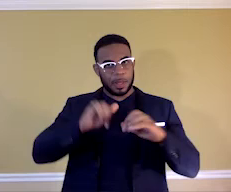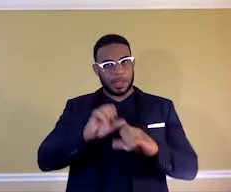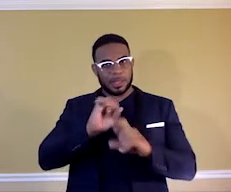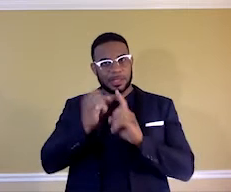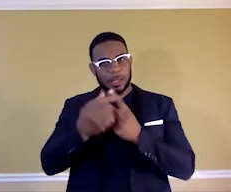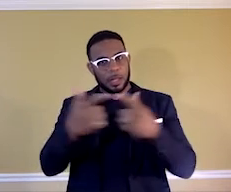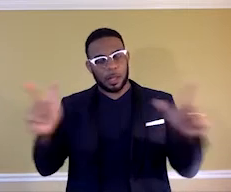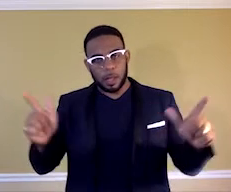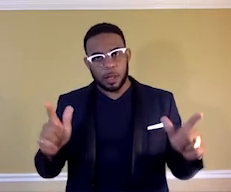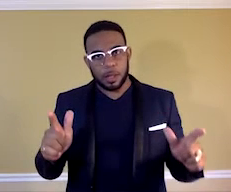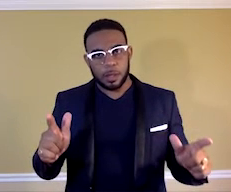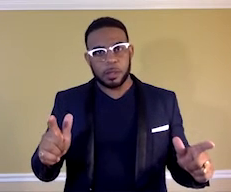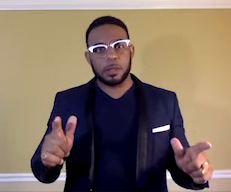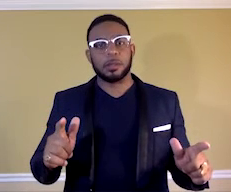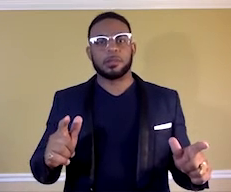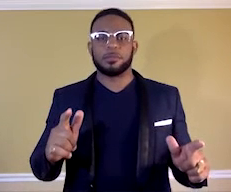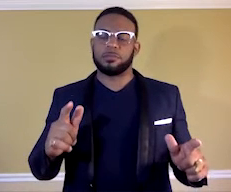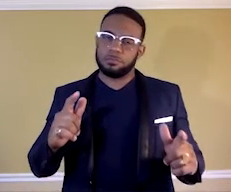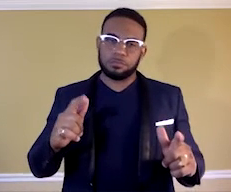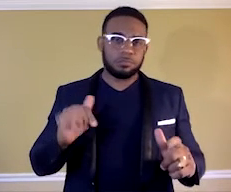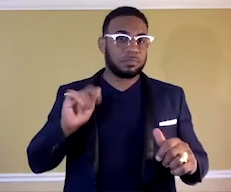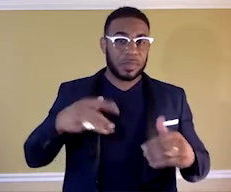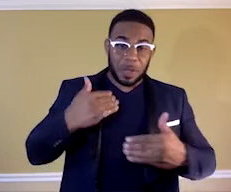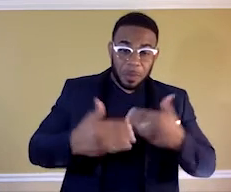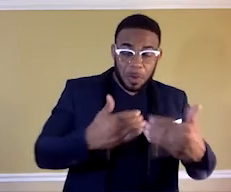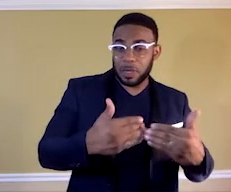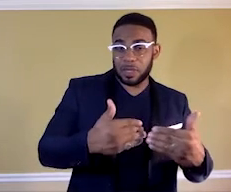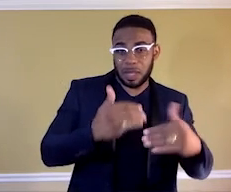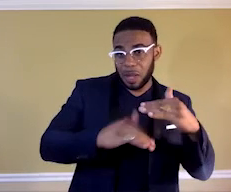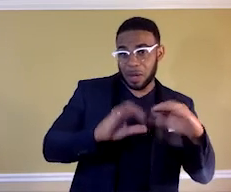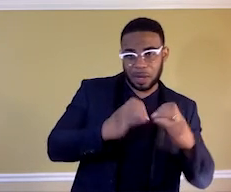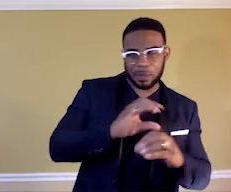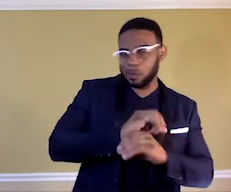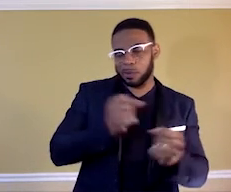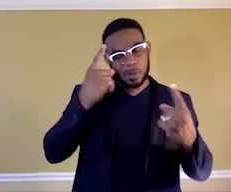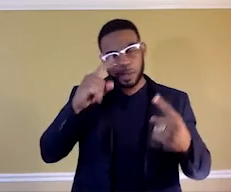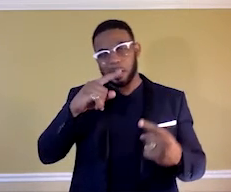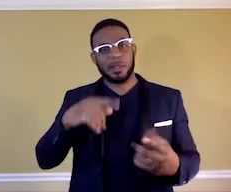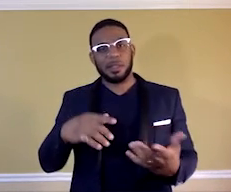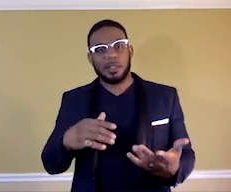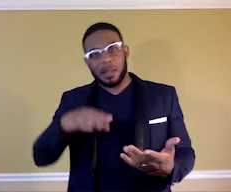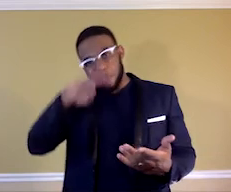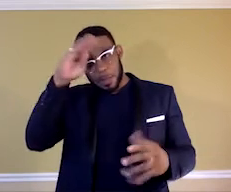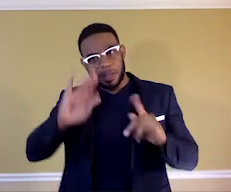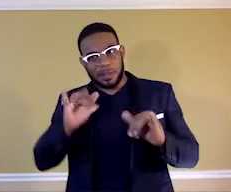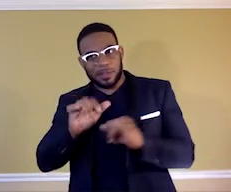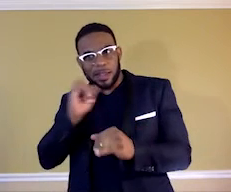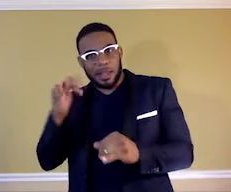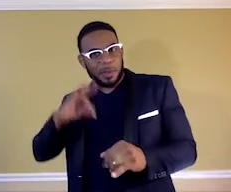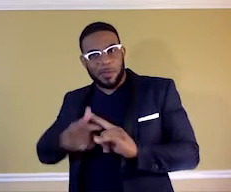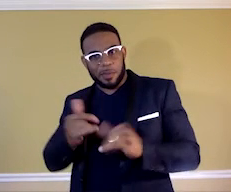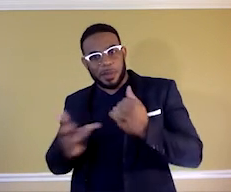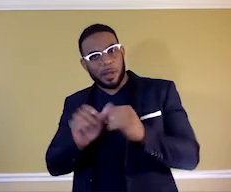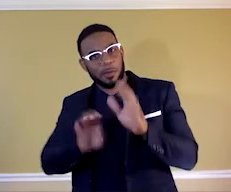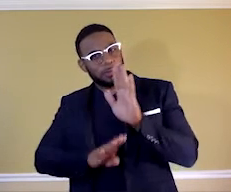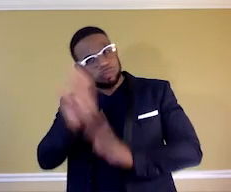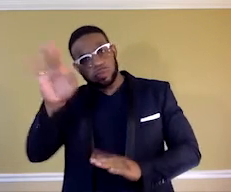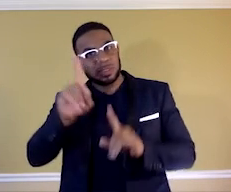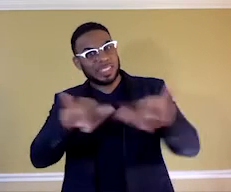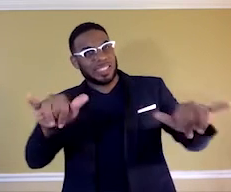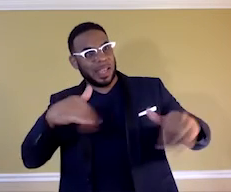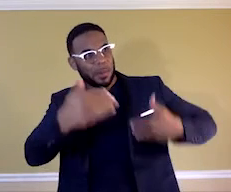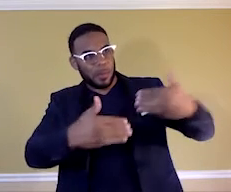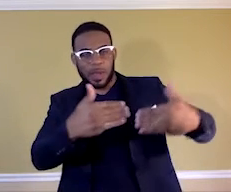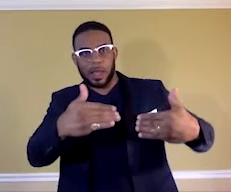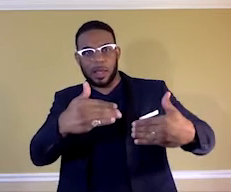large. A perpetual underclass, it's no surprise that Black individuals have not benefited from the technical boom at the same